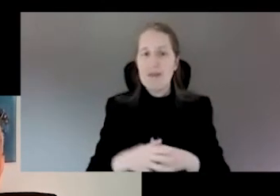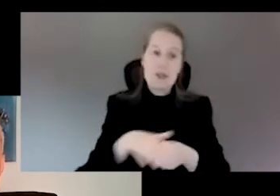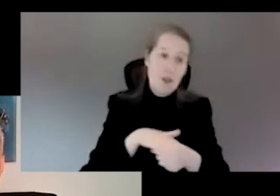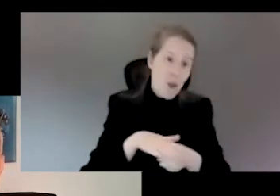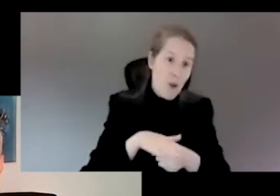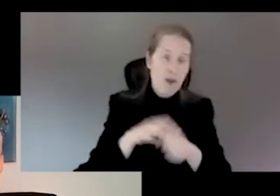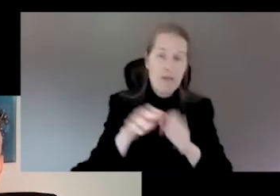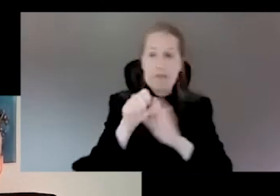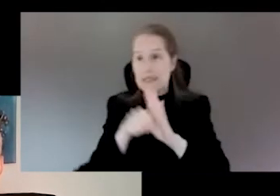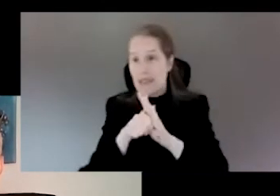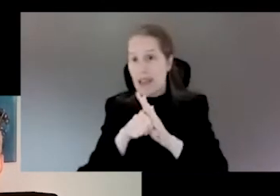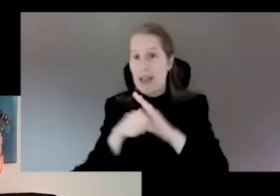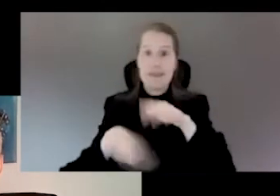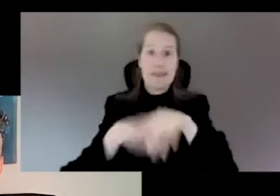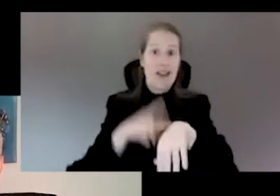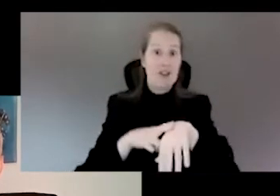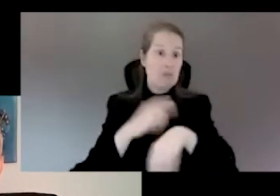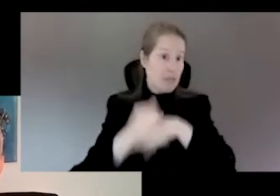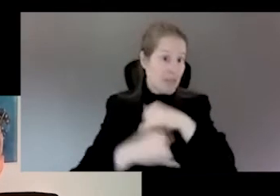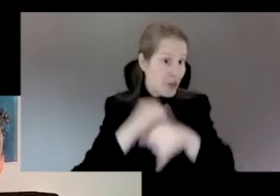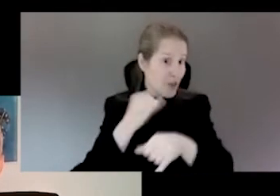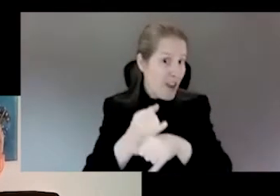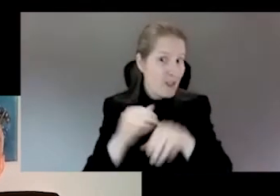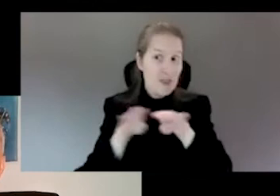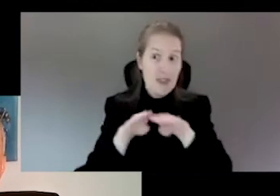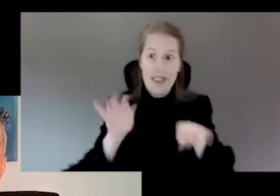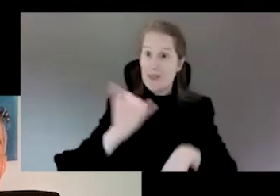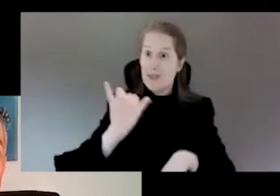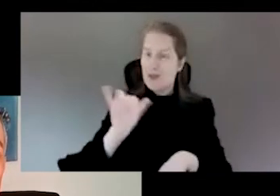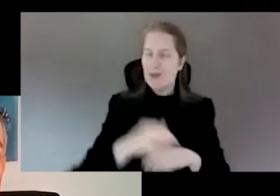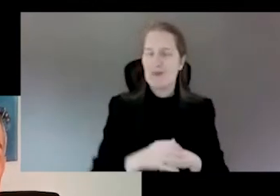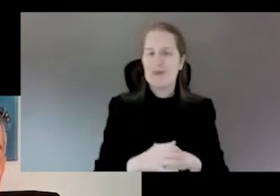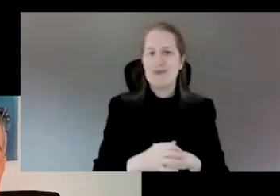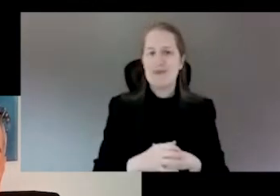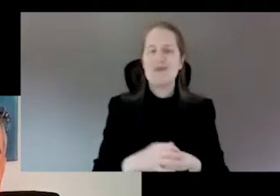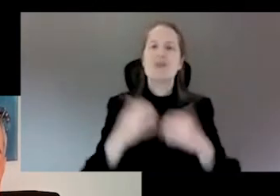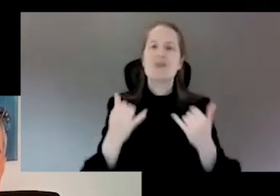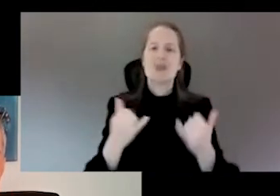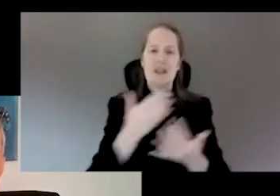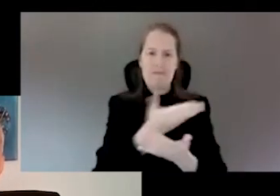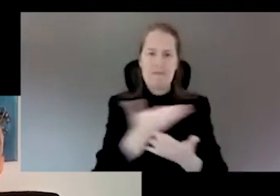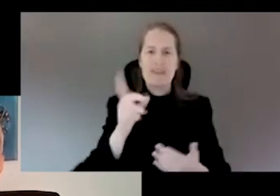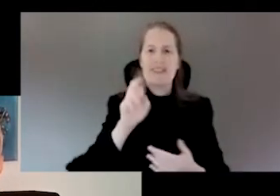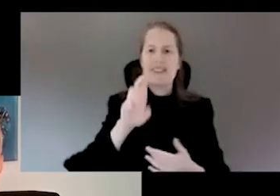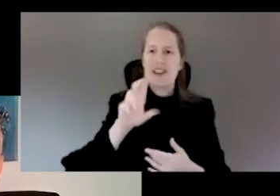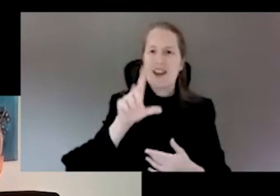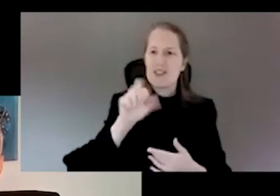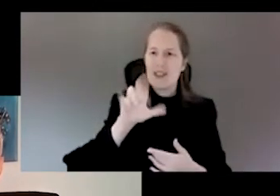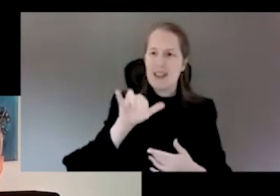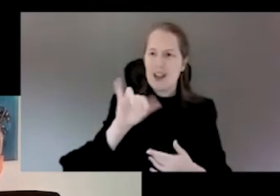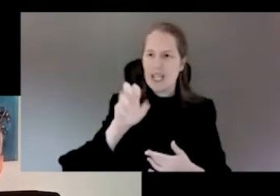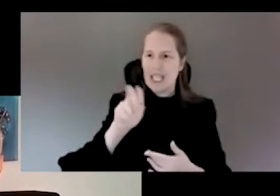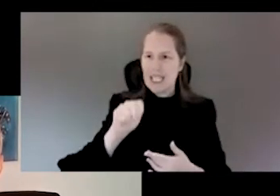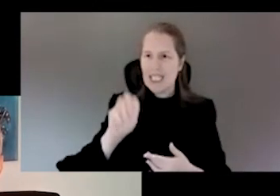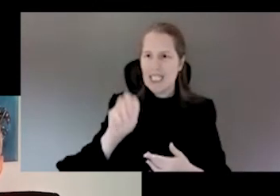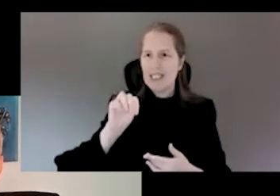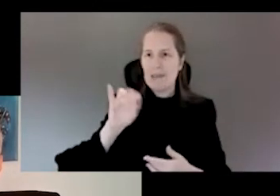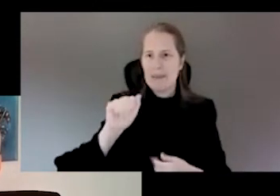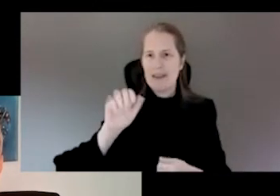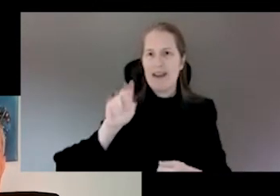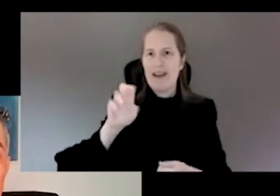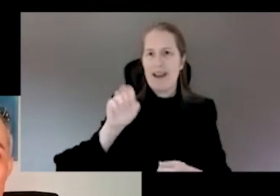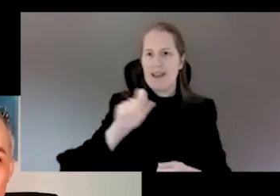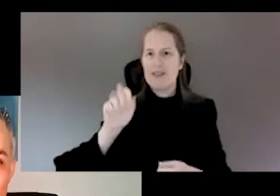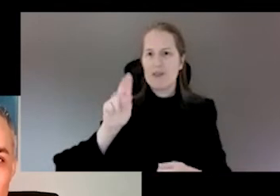state, national, and international level. I'm joined today by Dr. Larry Yin, Mia Ives Ruble, and